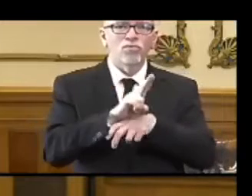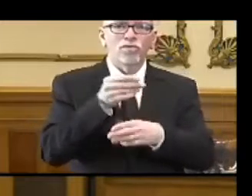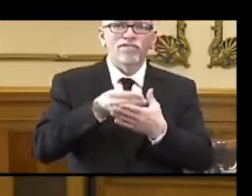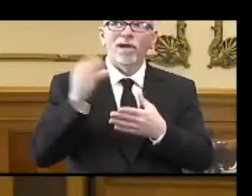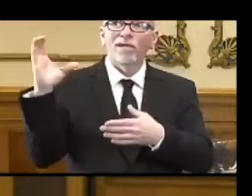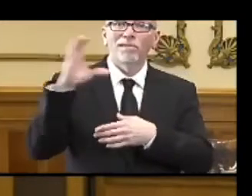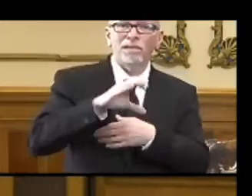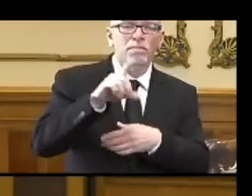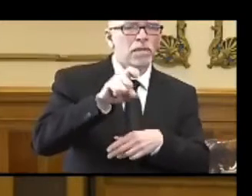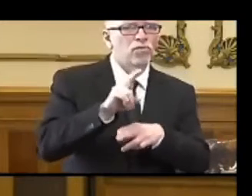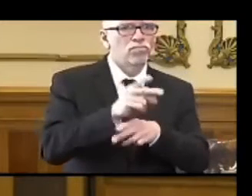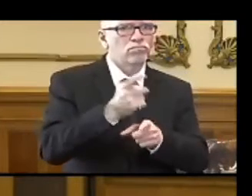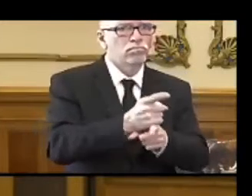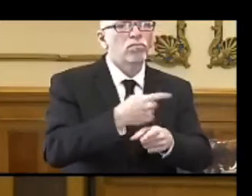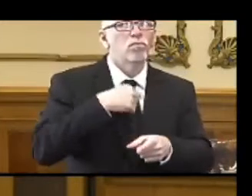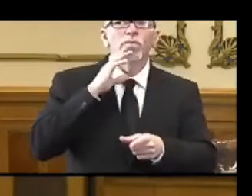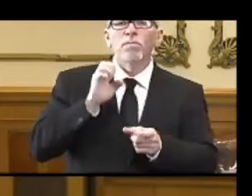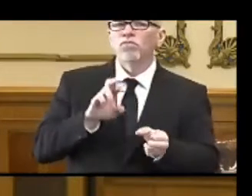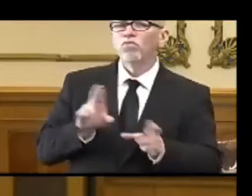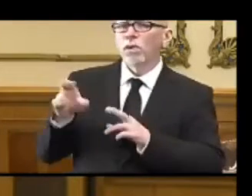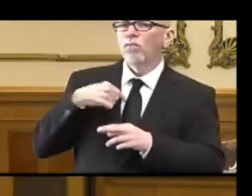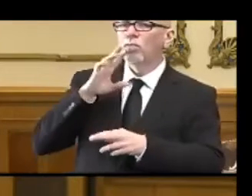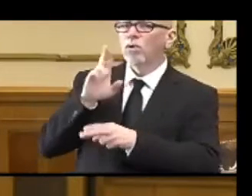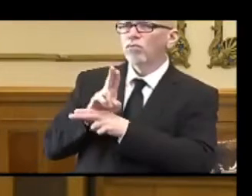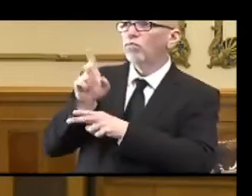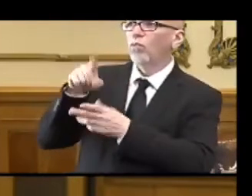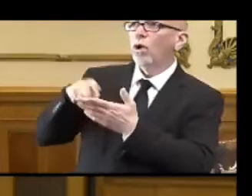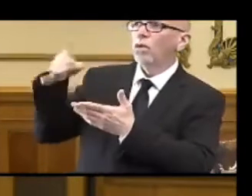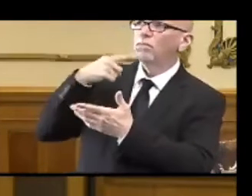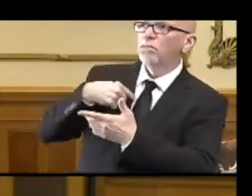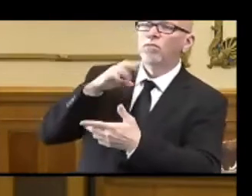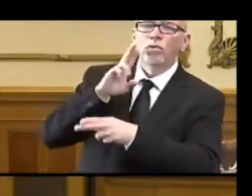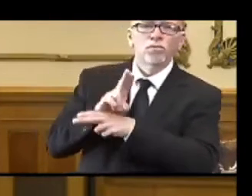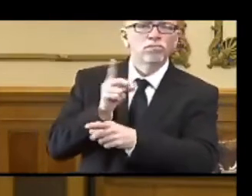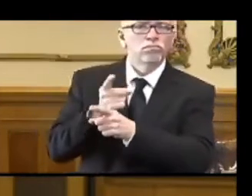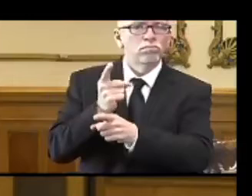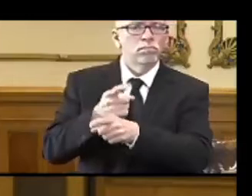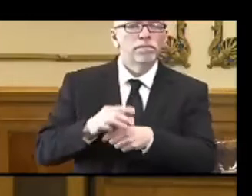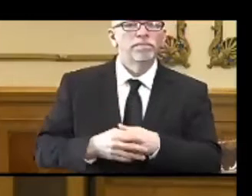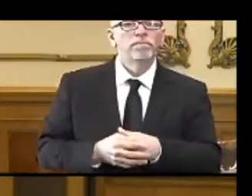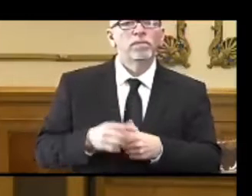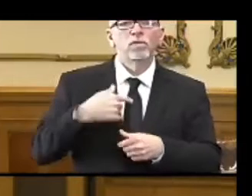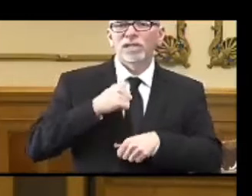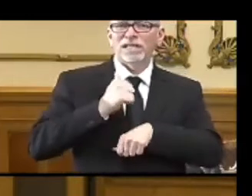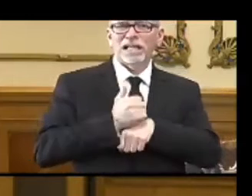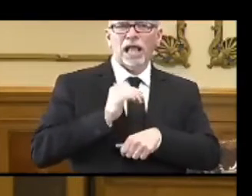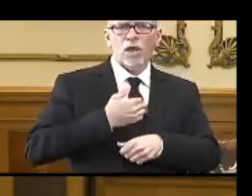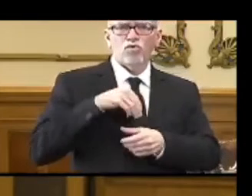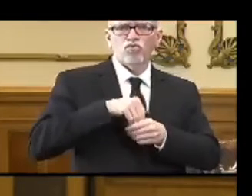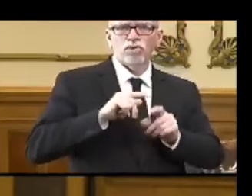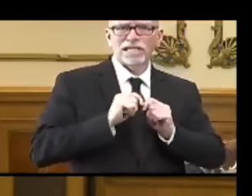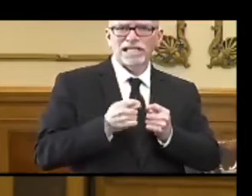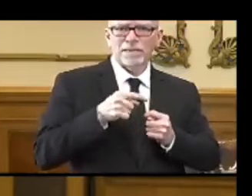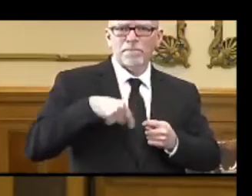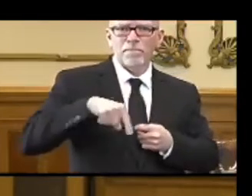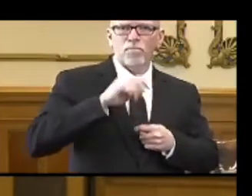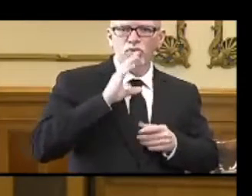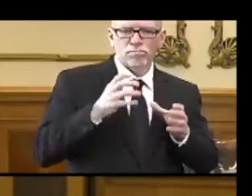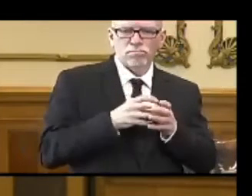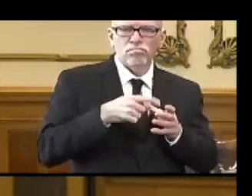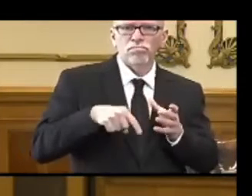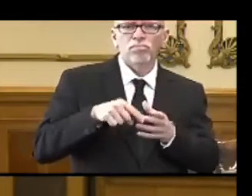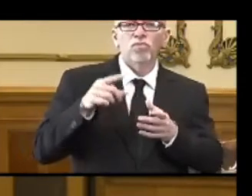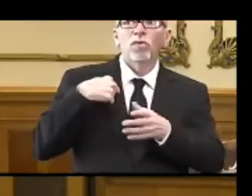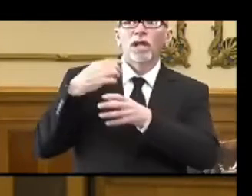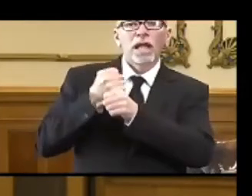funds, and we will be prepared to do that. We are setting up our own internal team in order to manage these